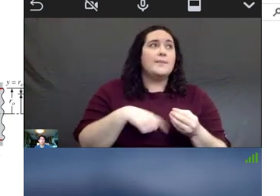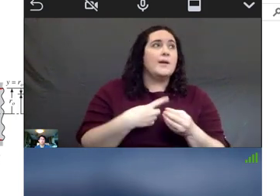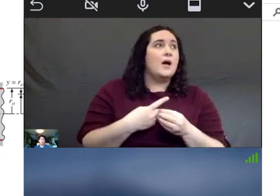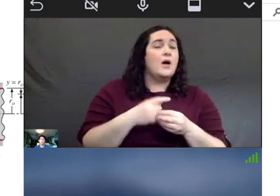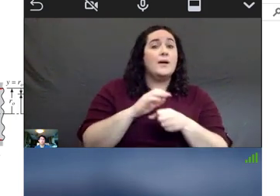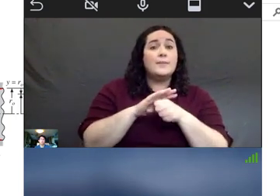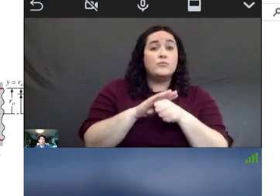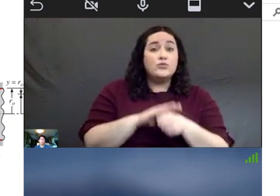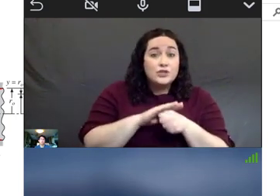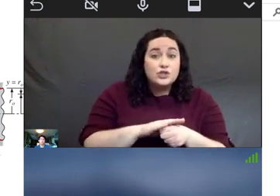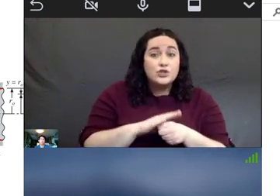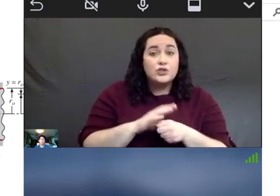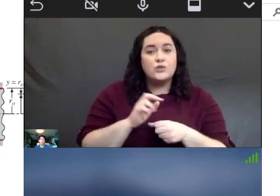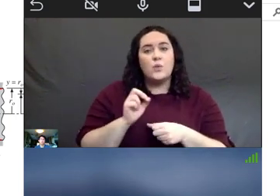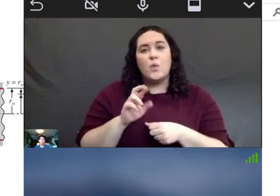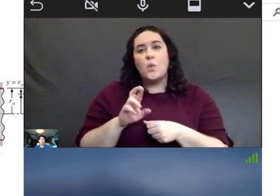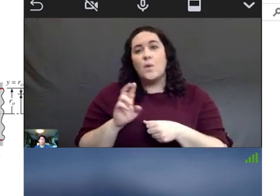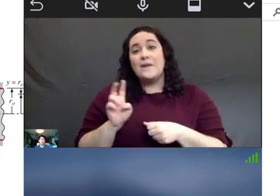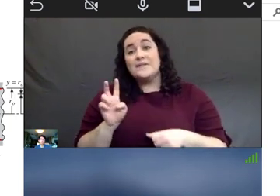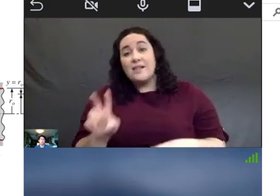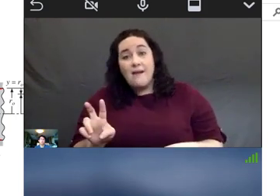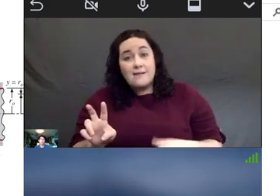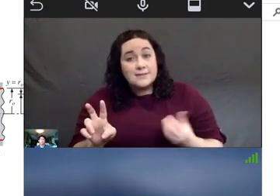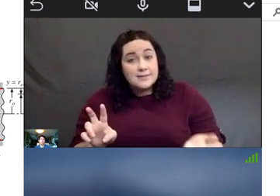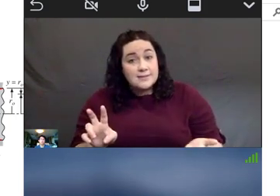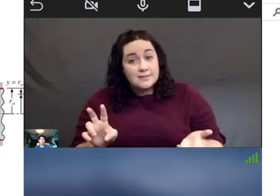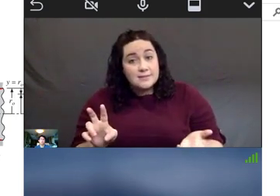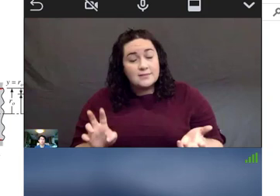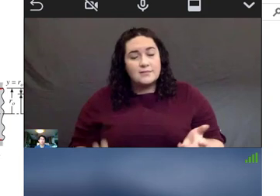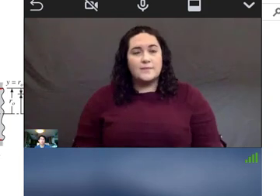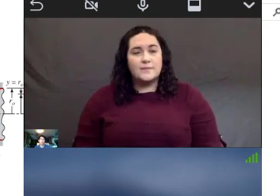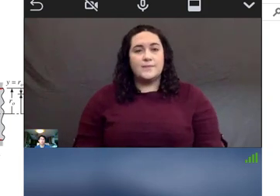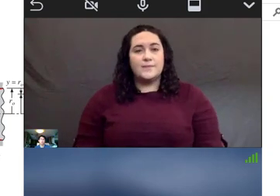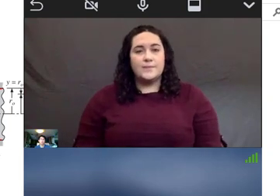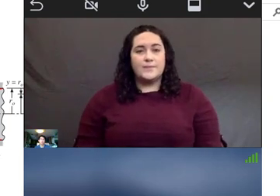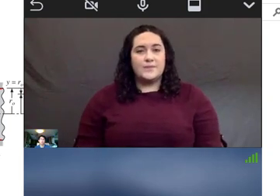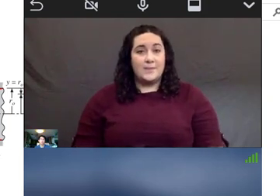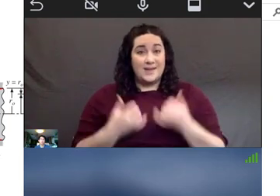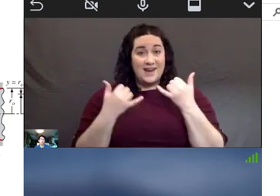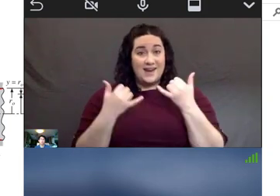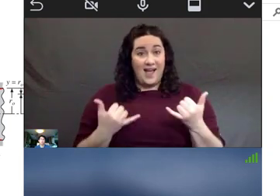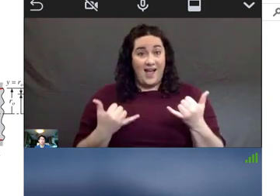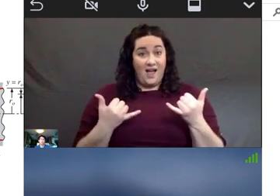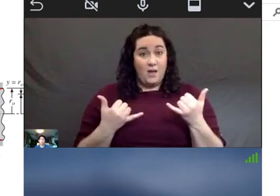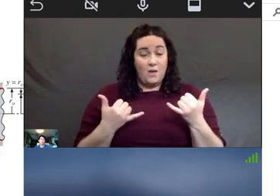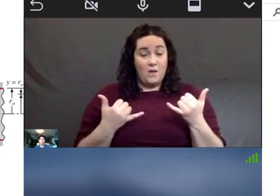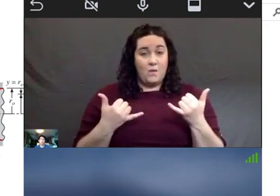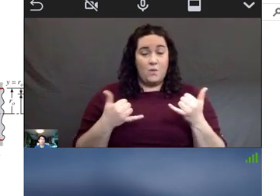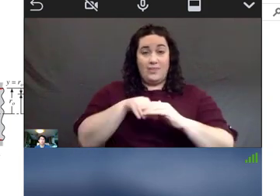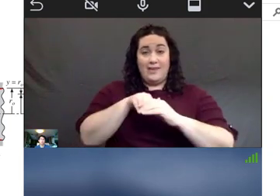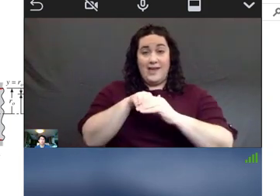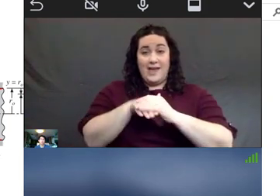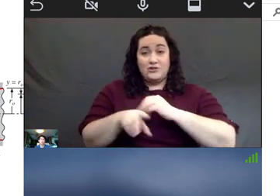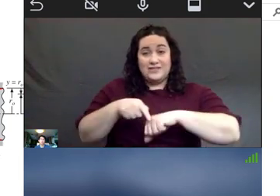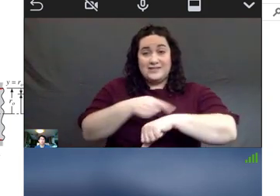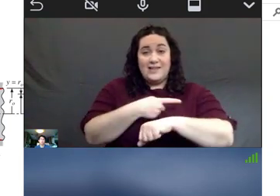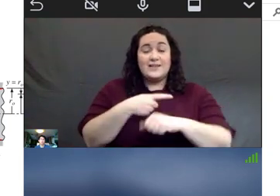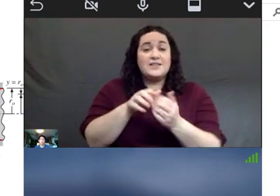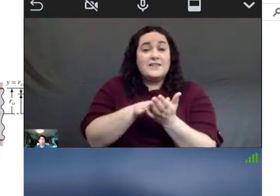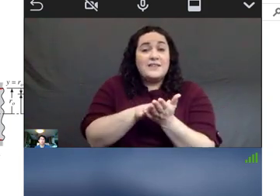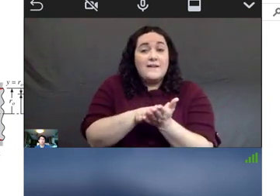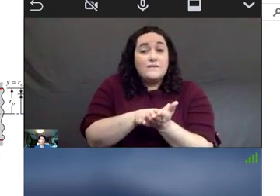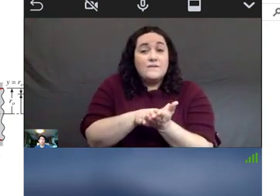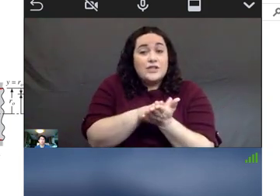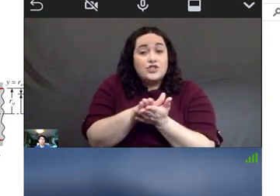So what happens here is that until you get to the entrance length, the friction coefficient is decreasing with